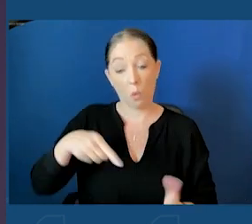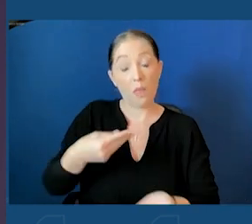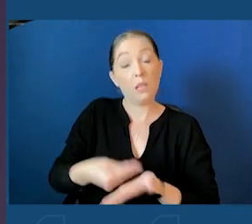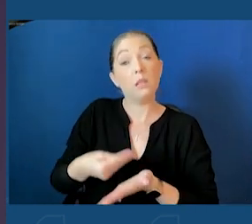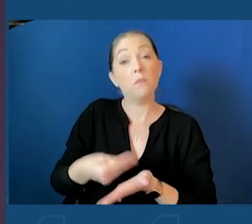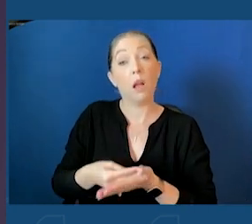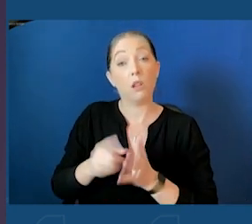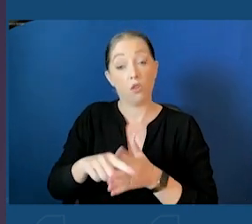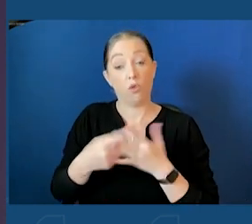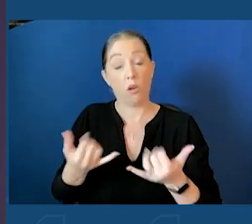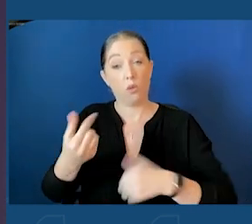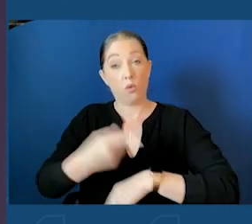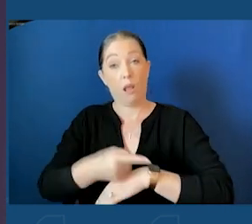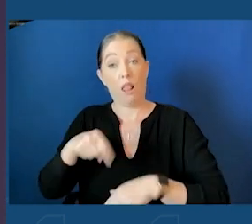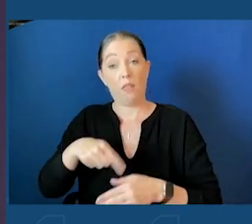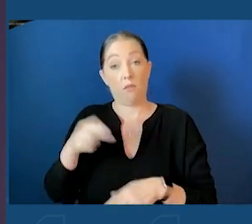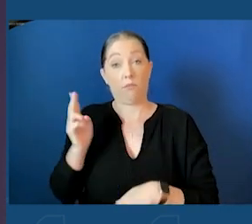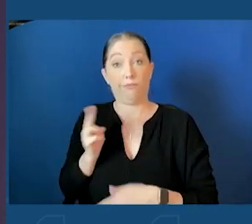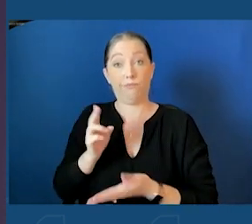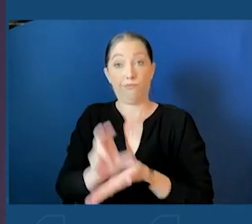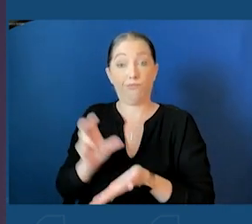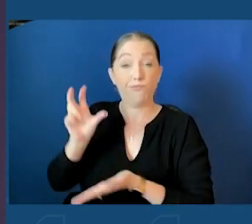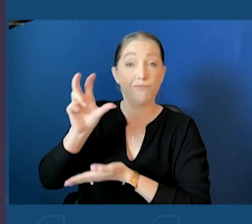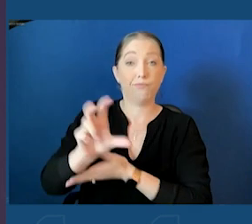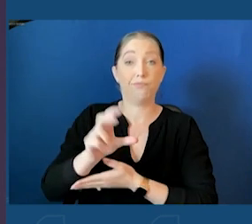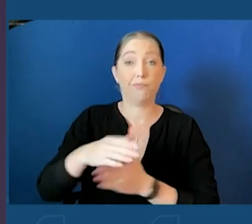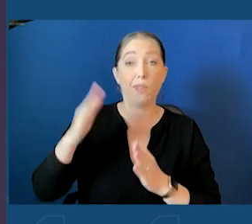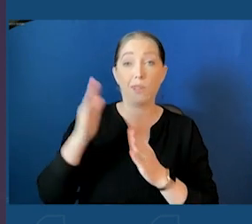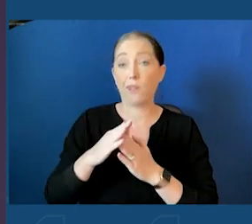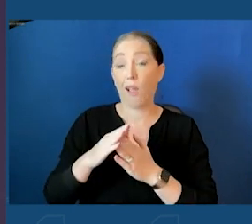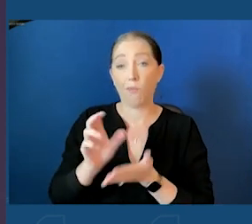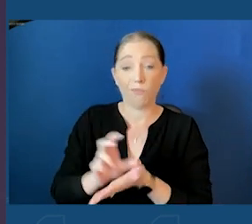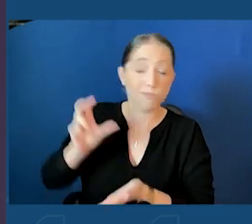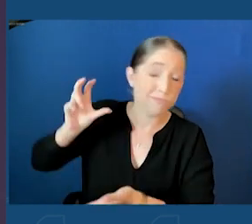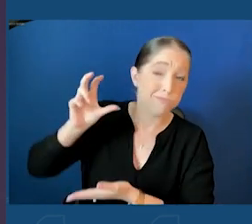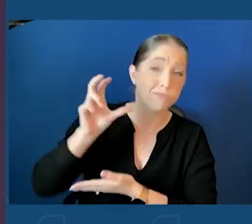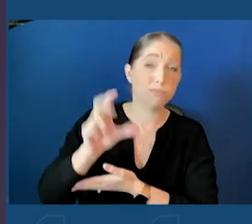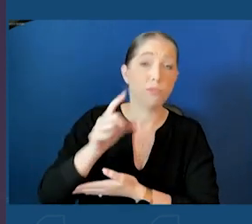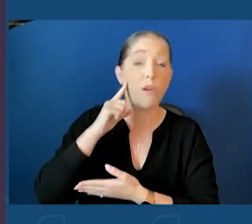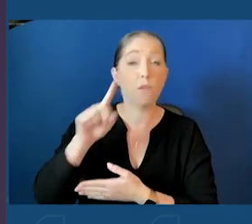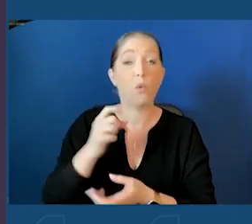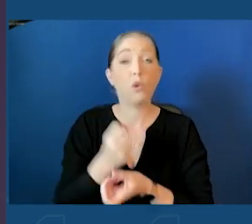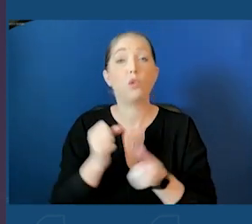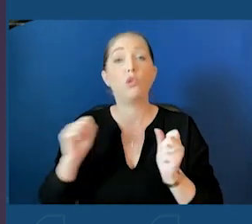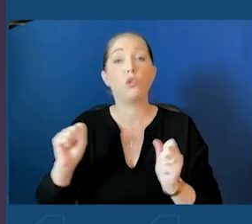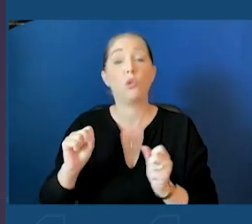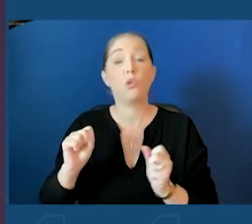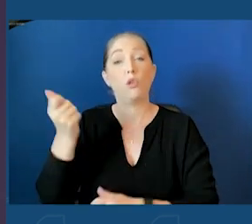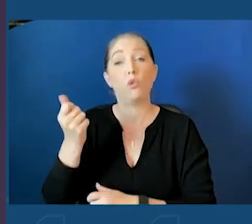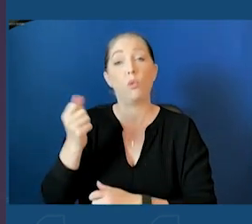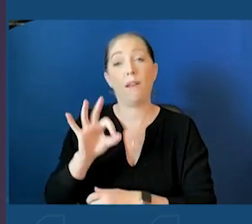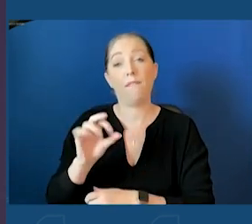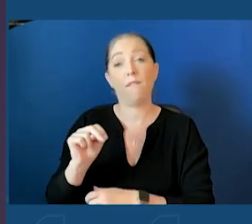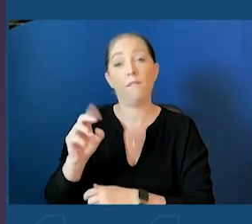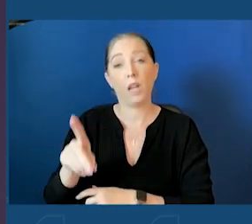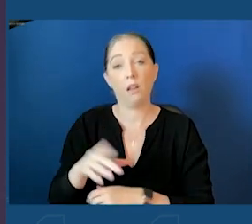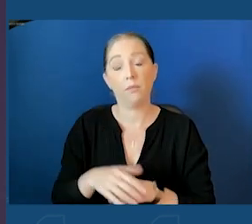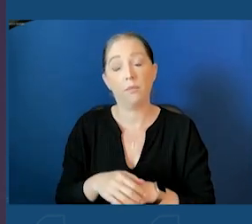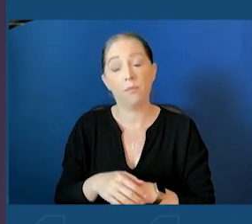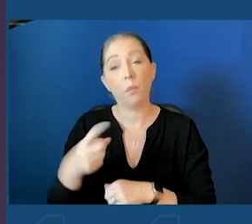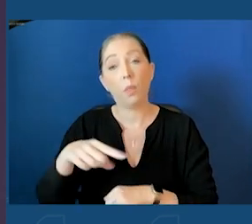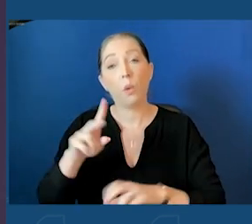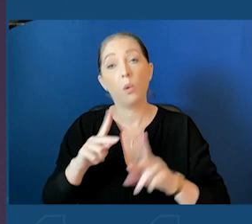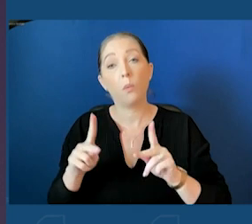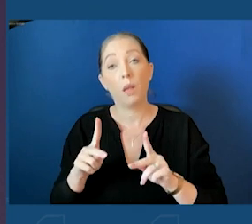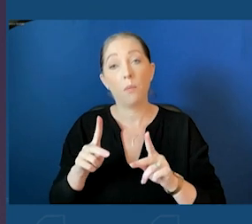this historic investment is the most ever awarded with our Securing Communities grant funds. And these individuals will be doing the work that I need